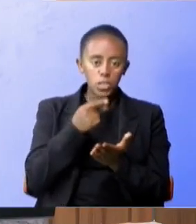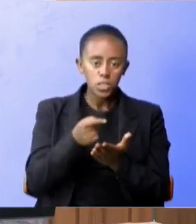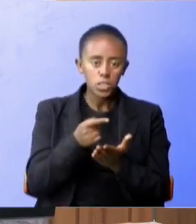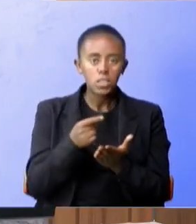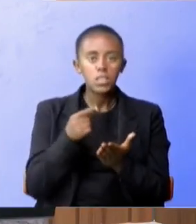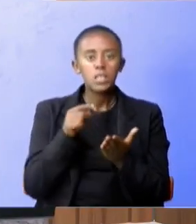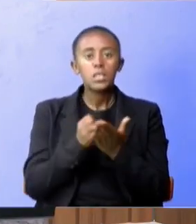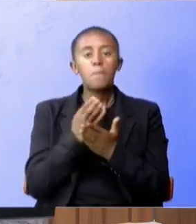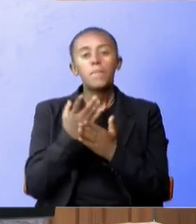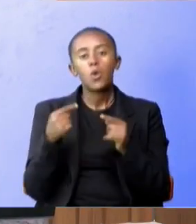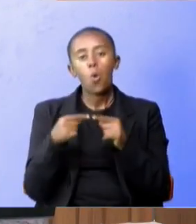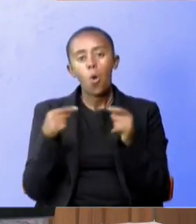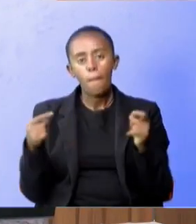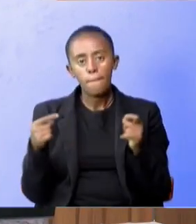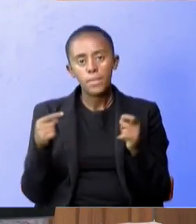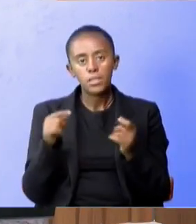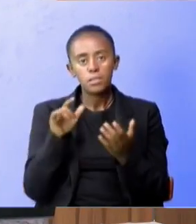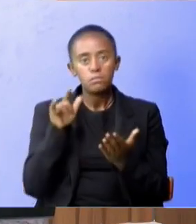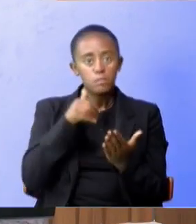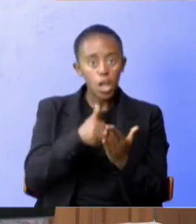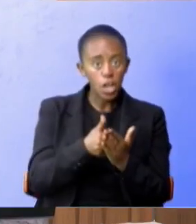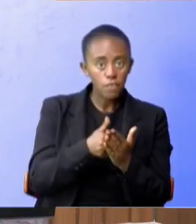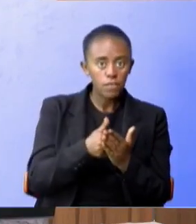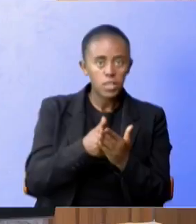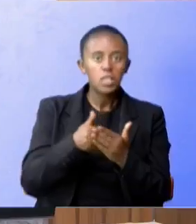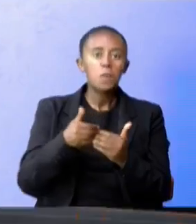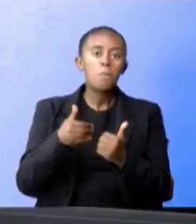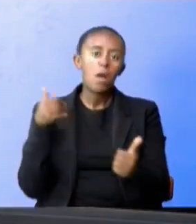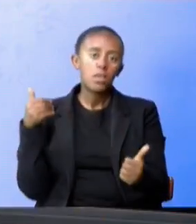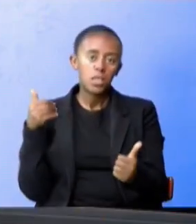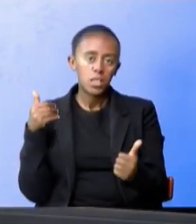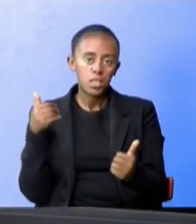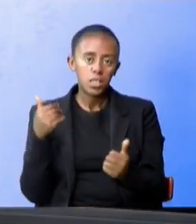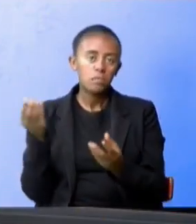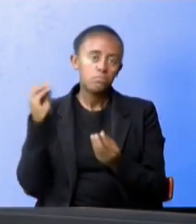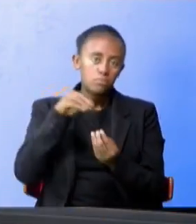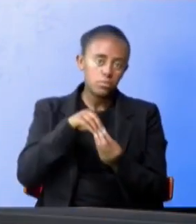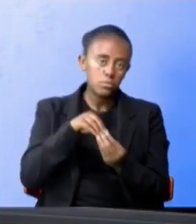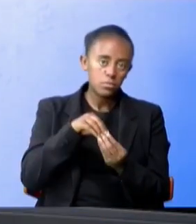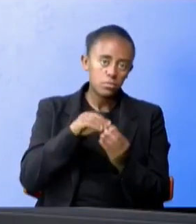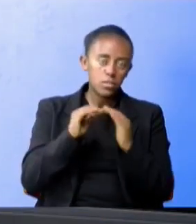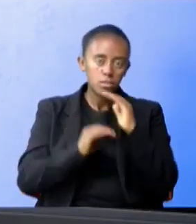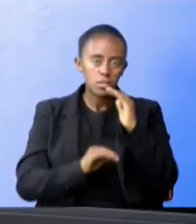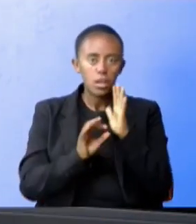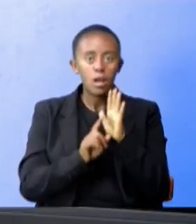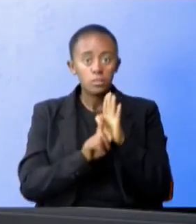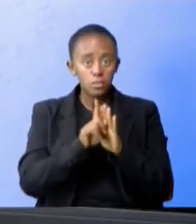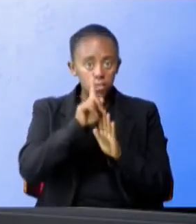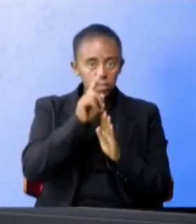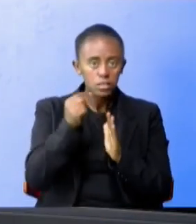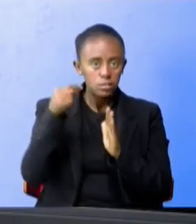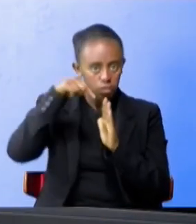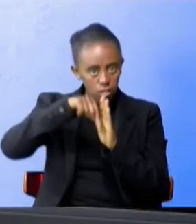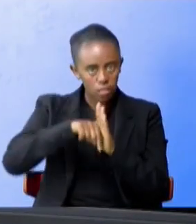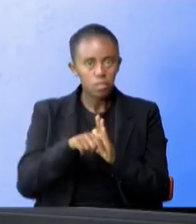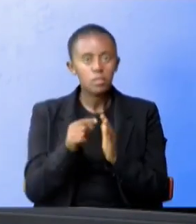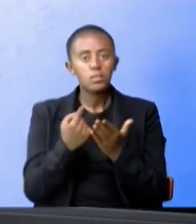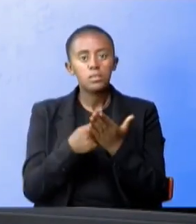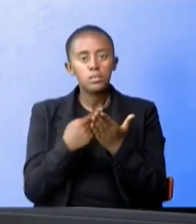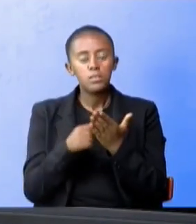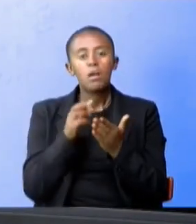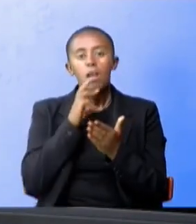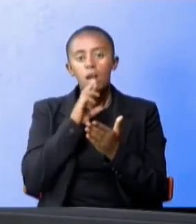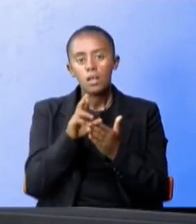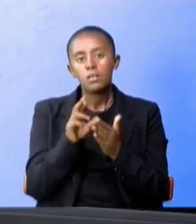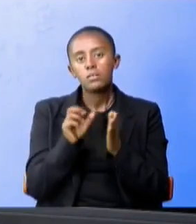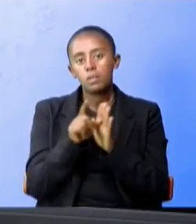something opposite. So arriving, departing, increasing, decreasing, ascending, descending. So these are examples